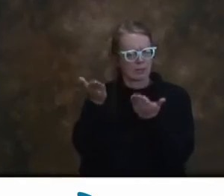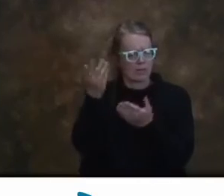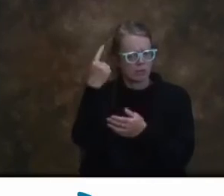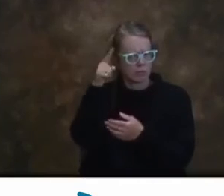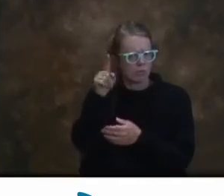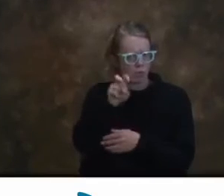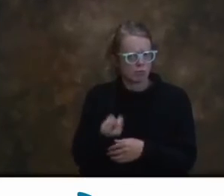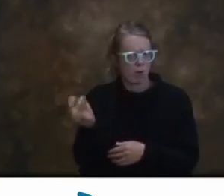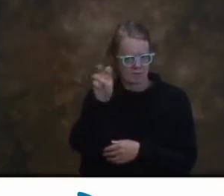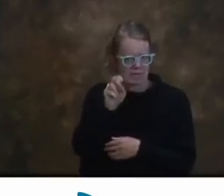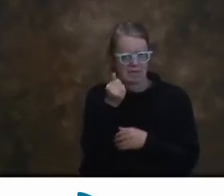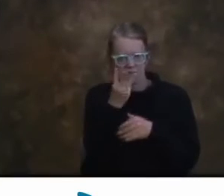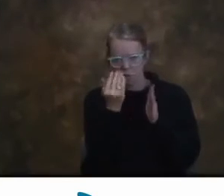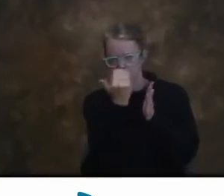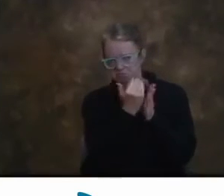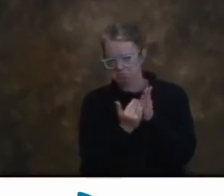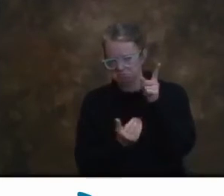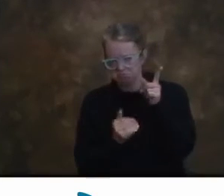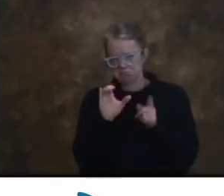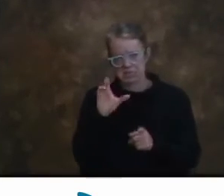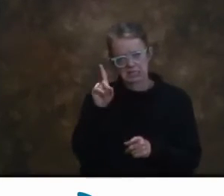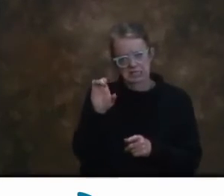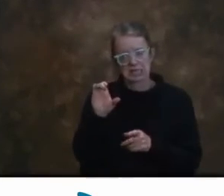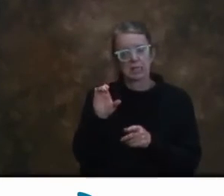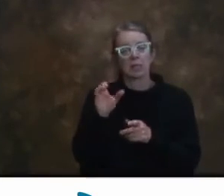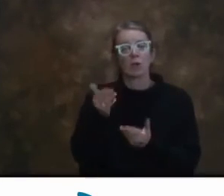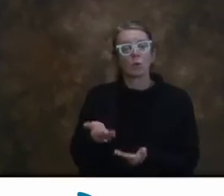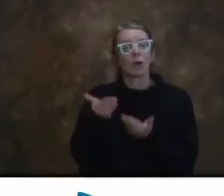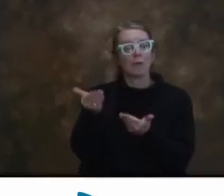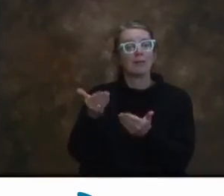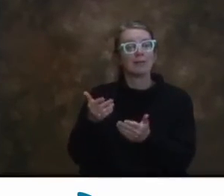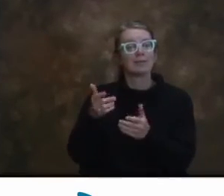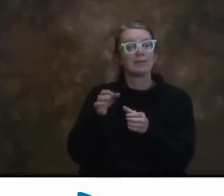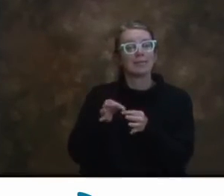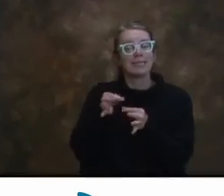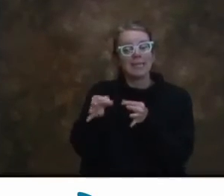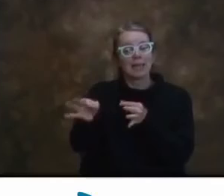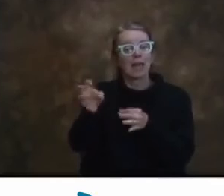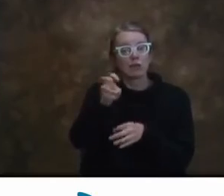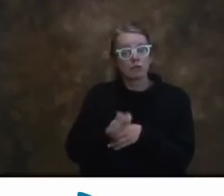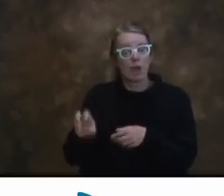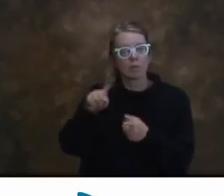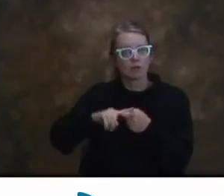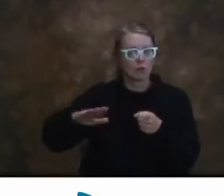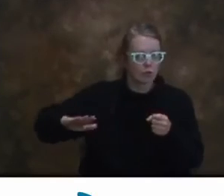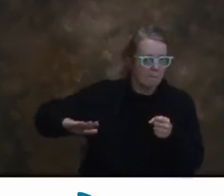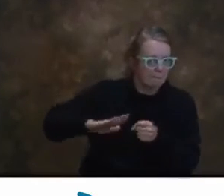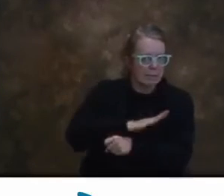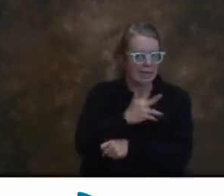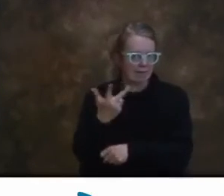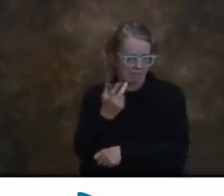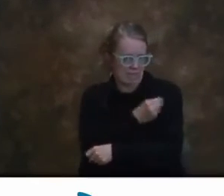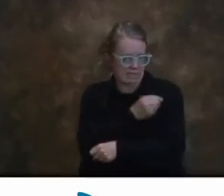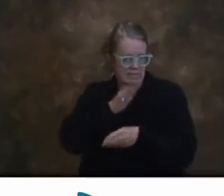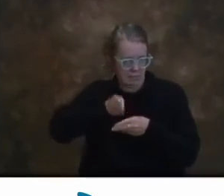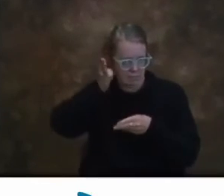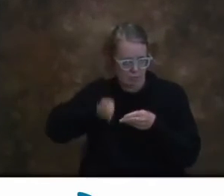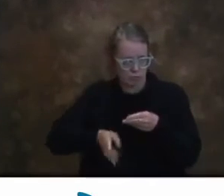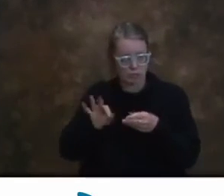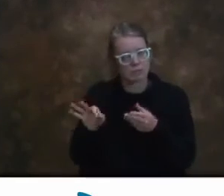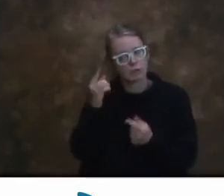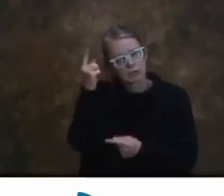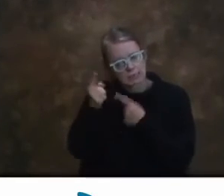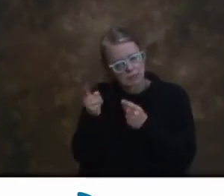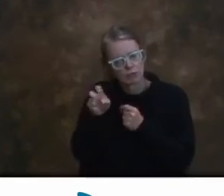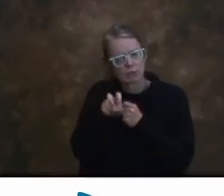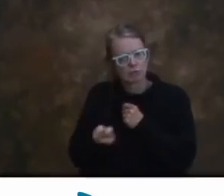including that the CDC still recommends delaying travel until you are fully vaccinated. If you are considering traveling for a holiday